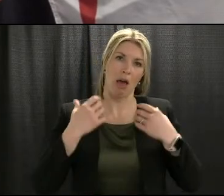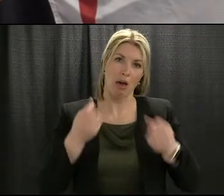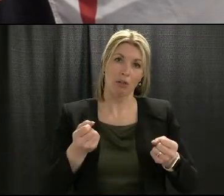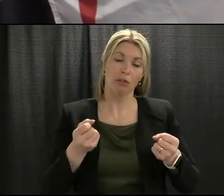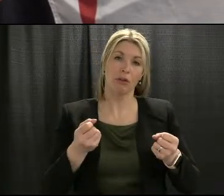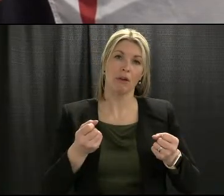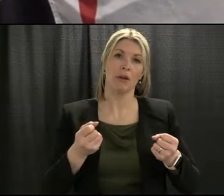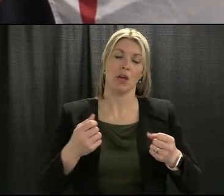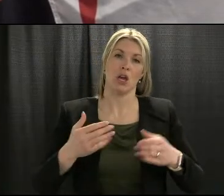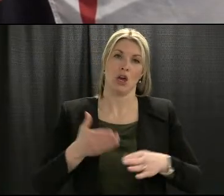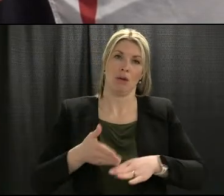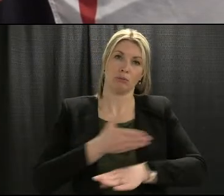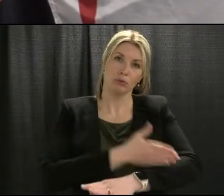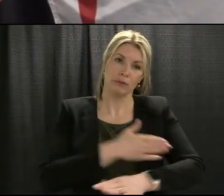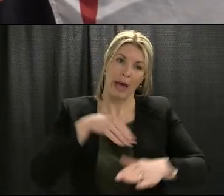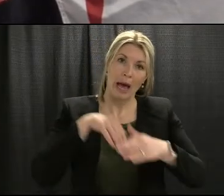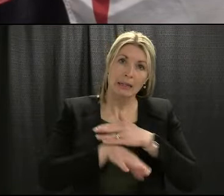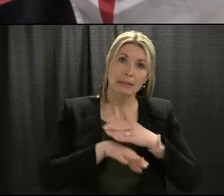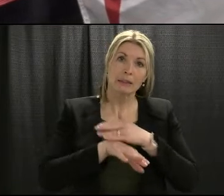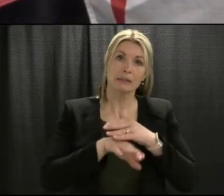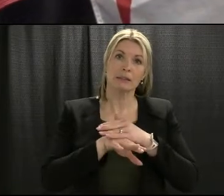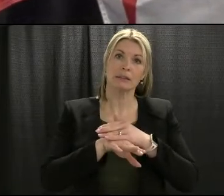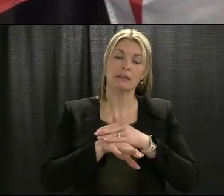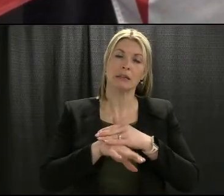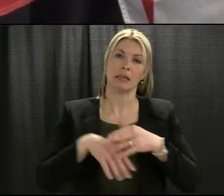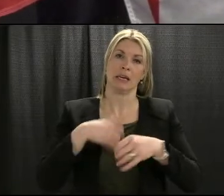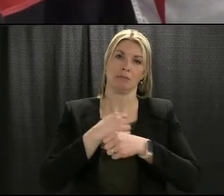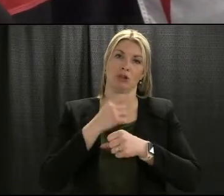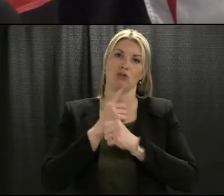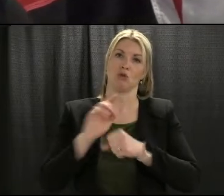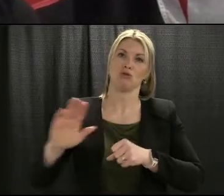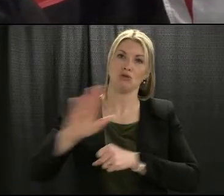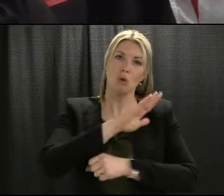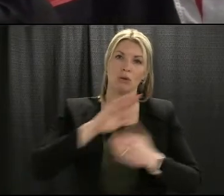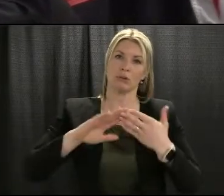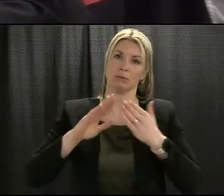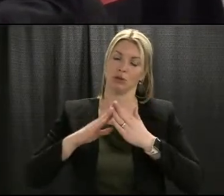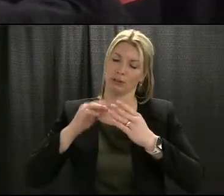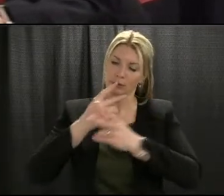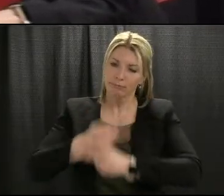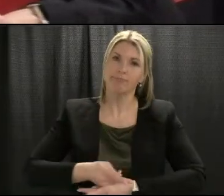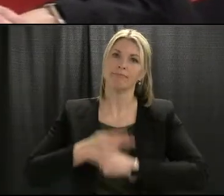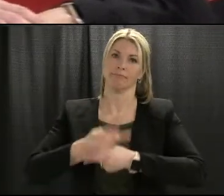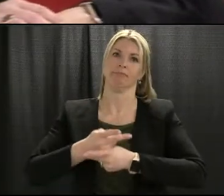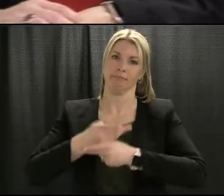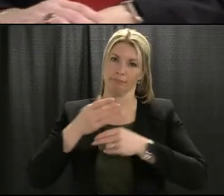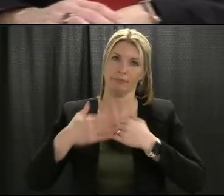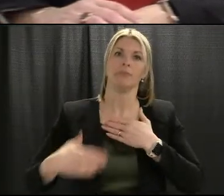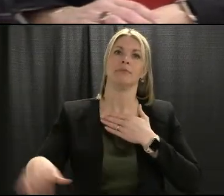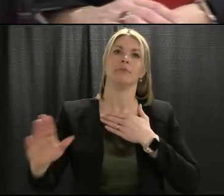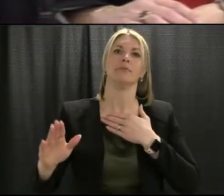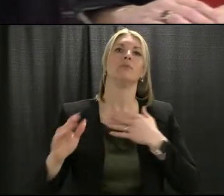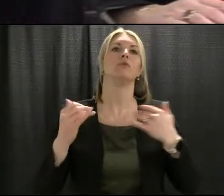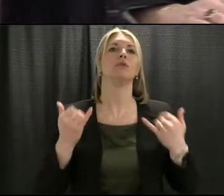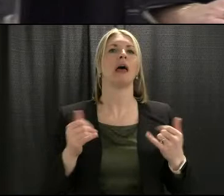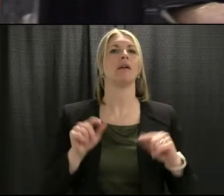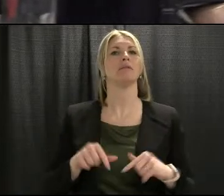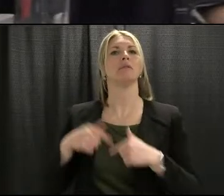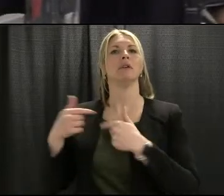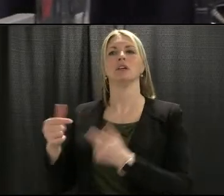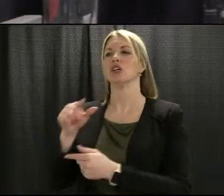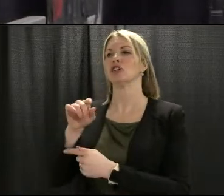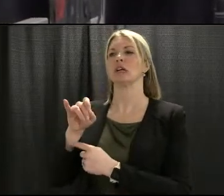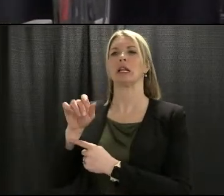the care they need. I'll now pass it over to Gillian, the Assistant Deputy Minister for Population Health and Wellness, who has been